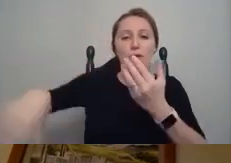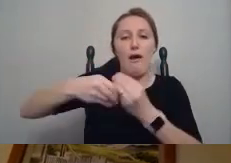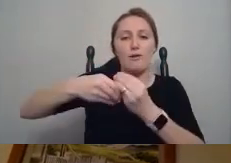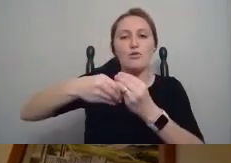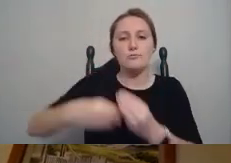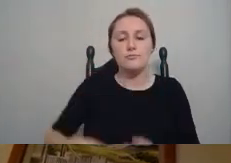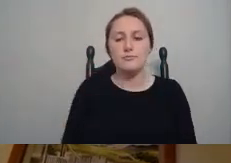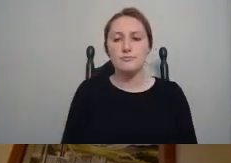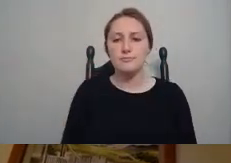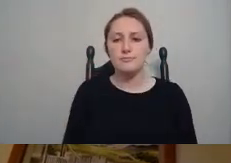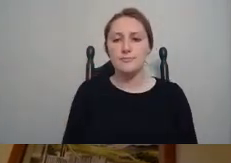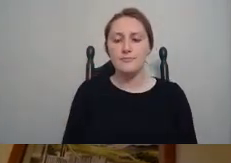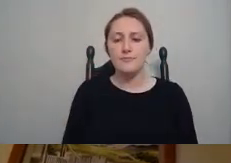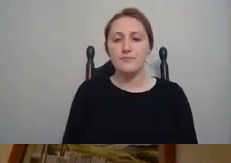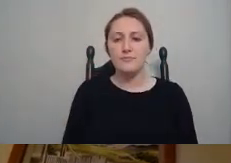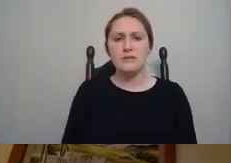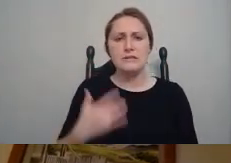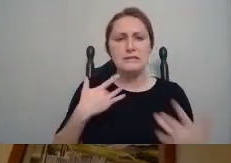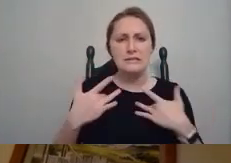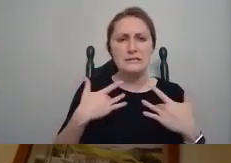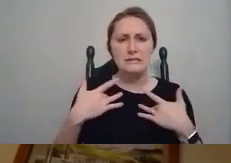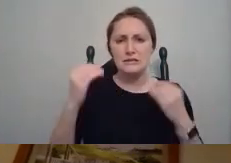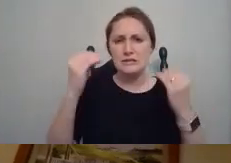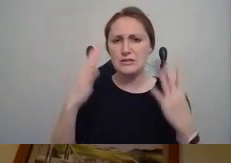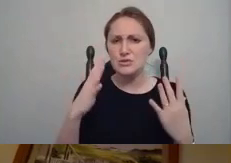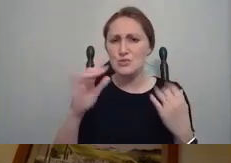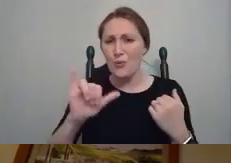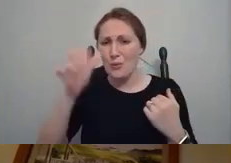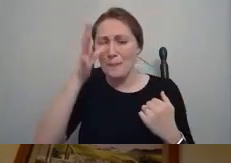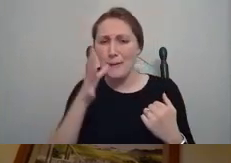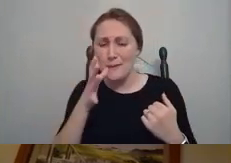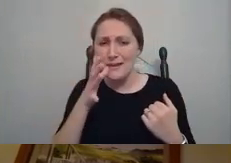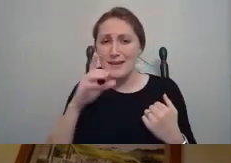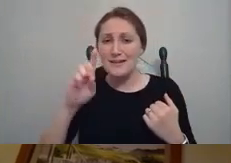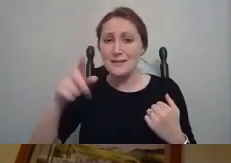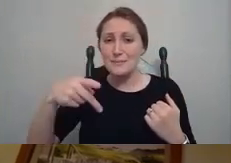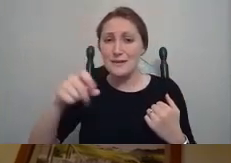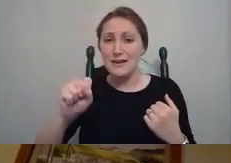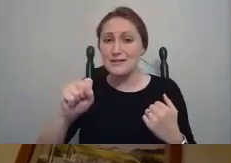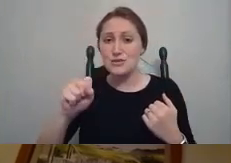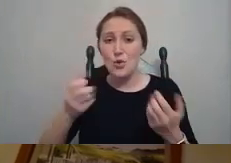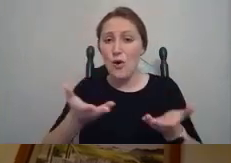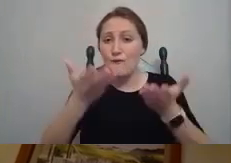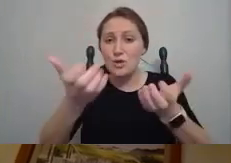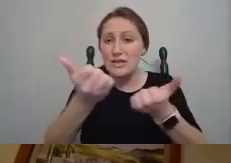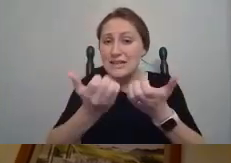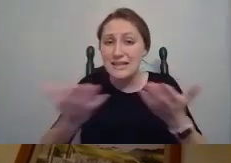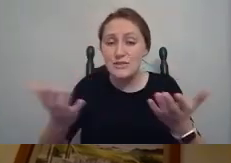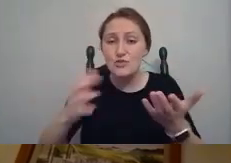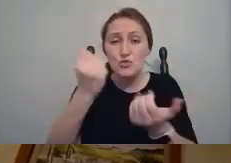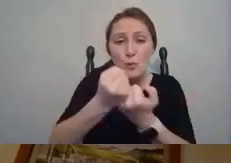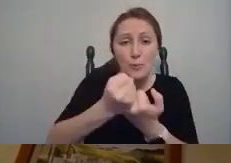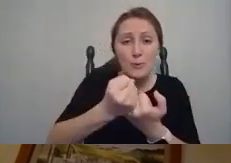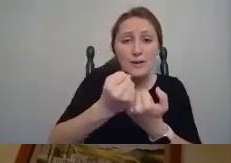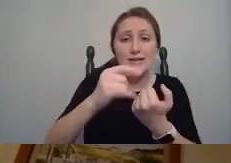Next question. We are worried about our teachers who are also parents. Is DCPS offering anything to support teachers who also